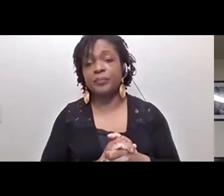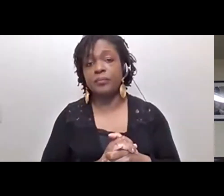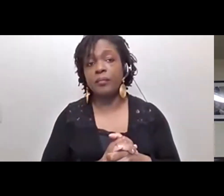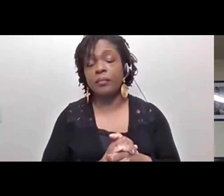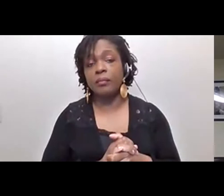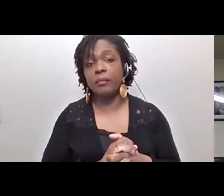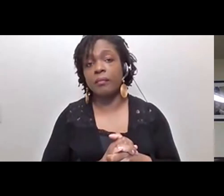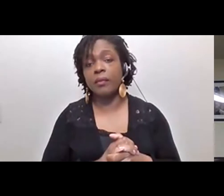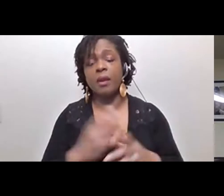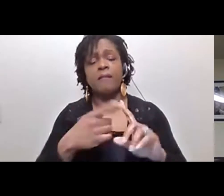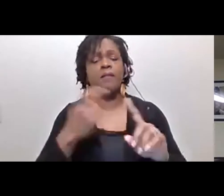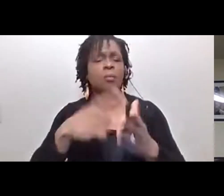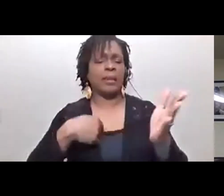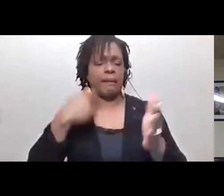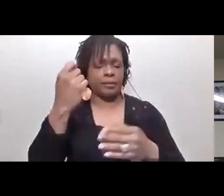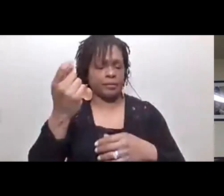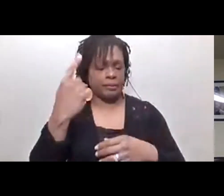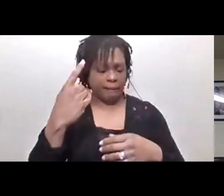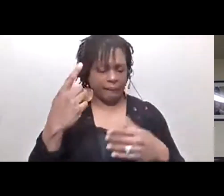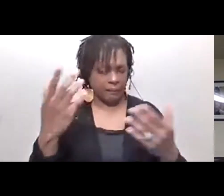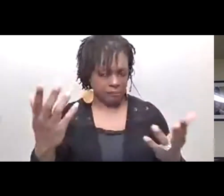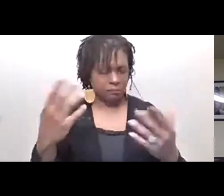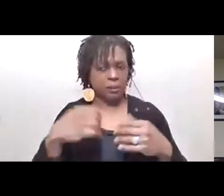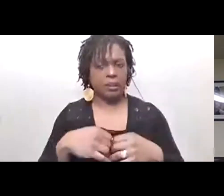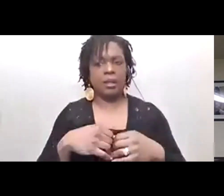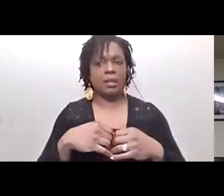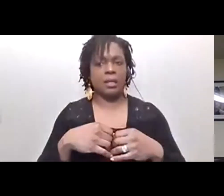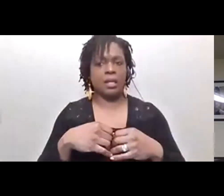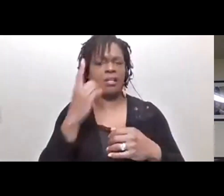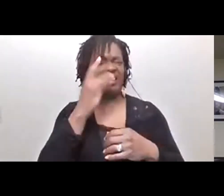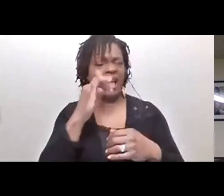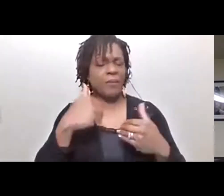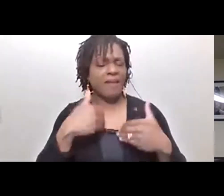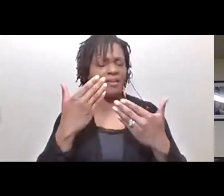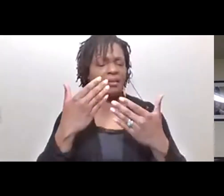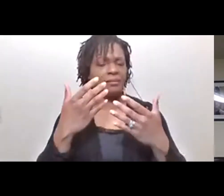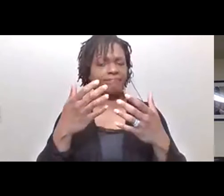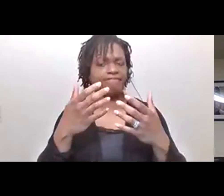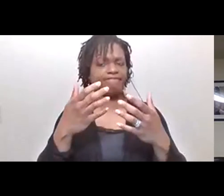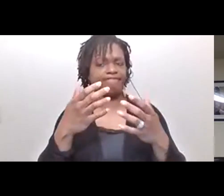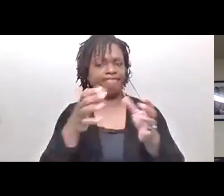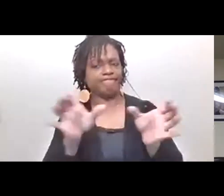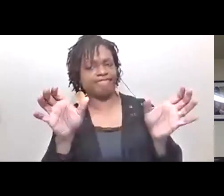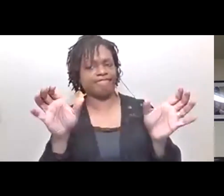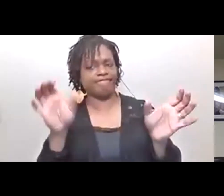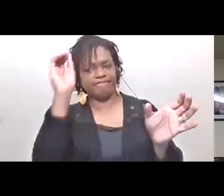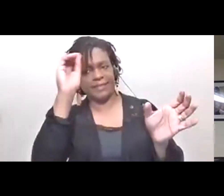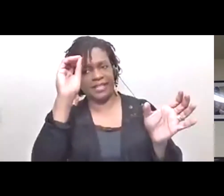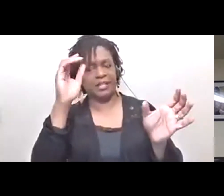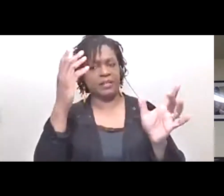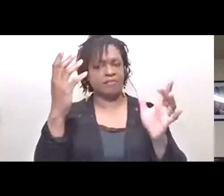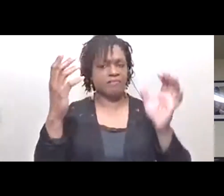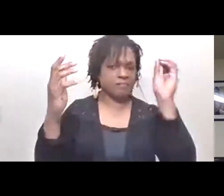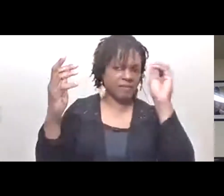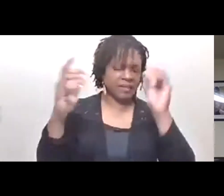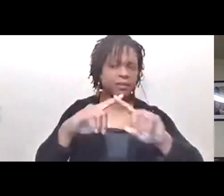understand, and anybody can chime in here, there seems to be a division in the disability community as to